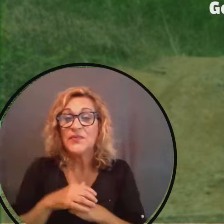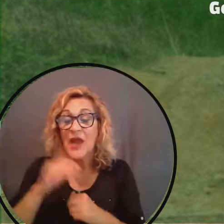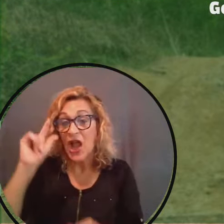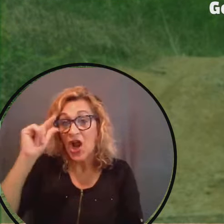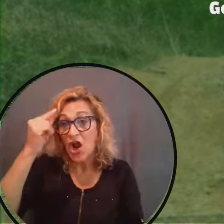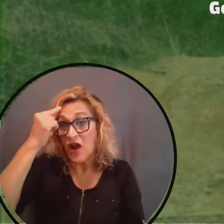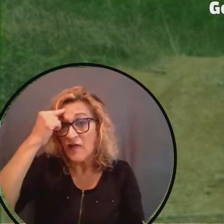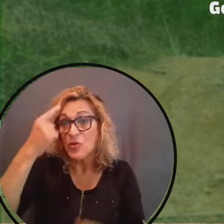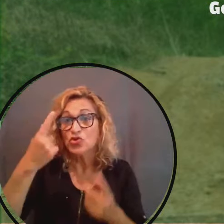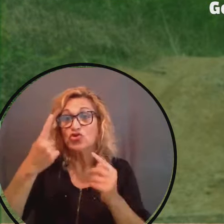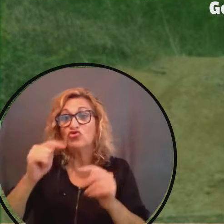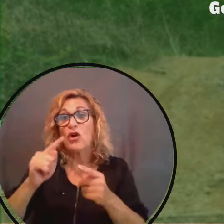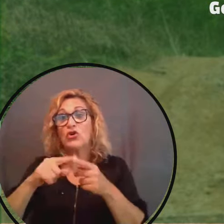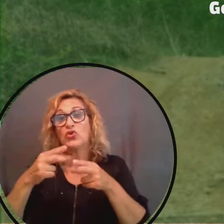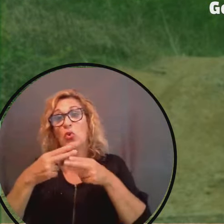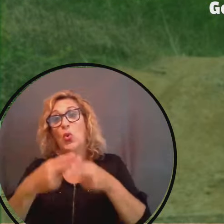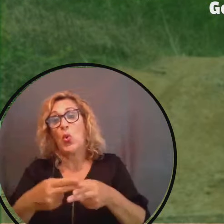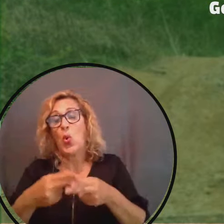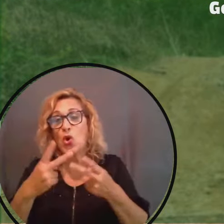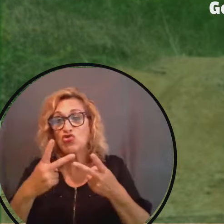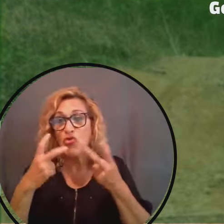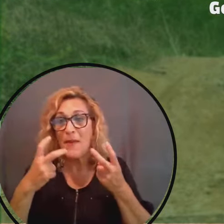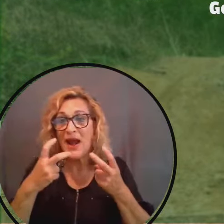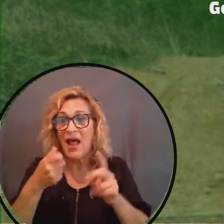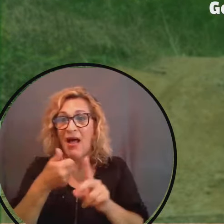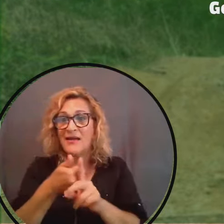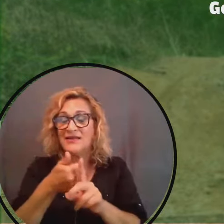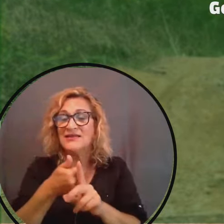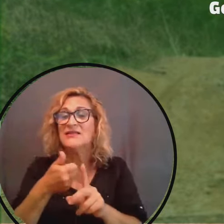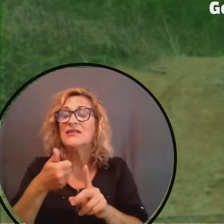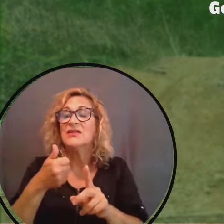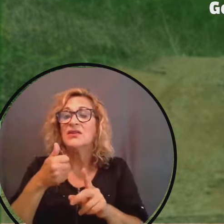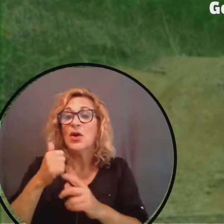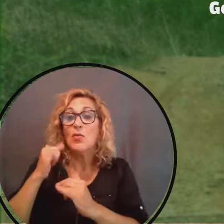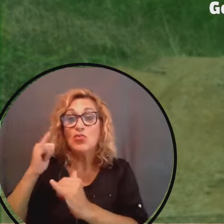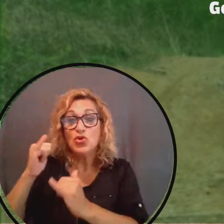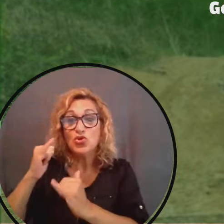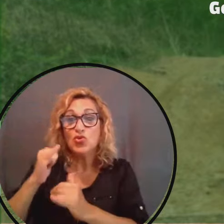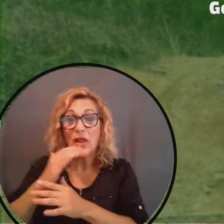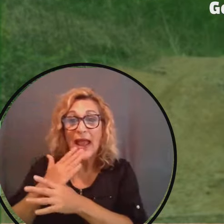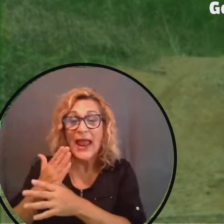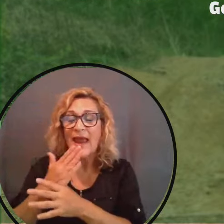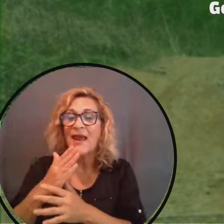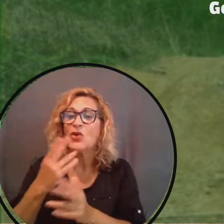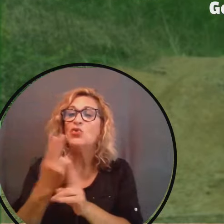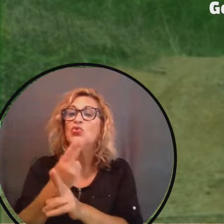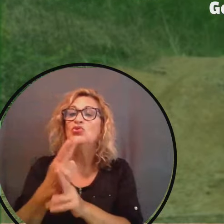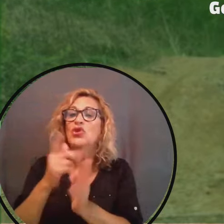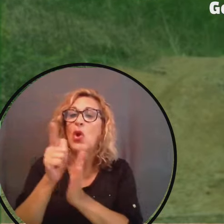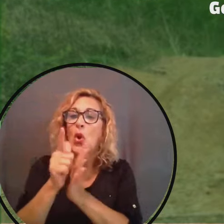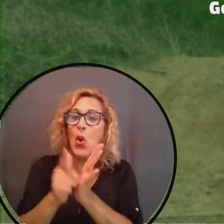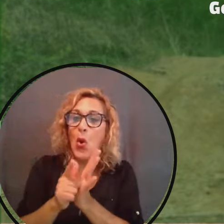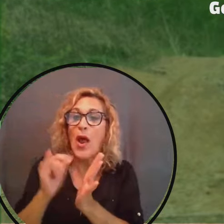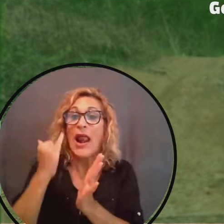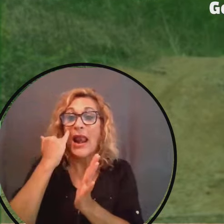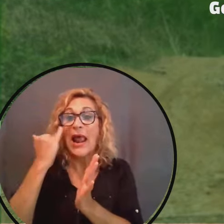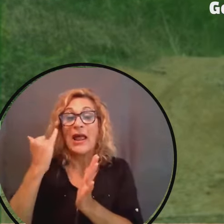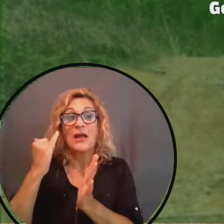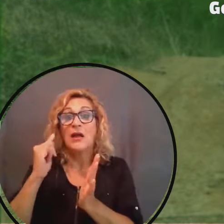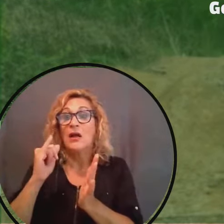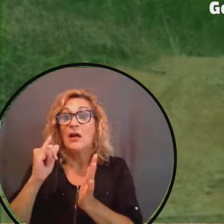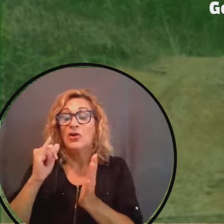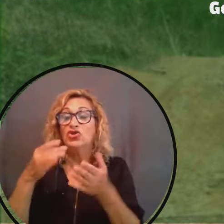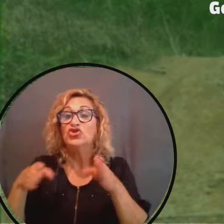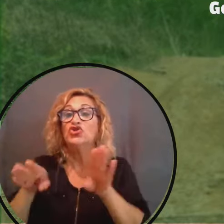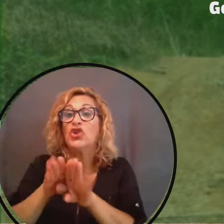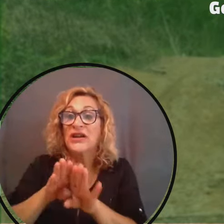surveil and criminalize mutual aid, which also includes using not just the criminal law, but also regulations like shutting down your food project because of some